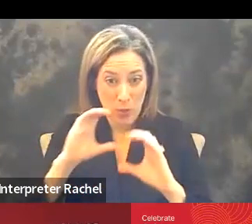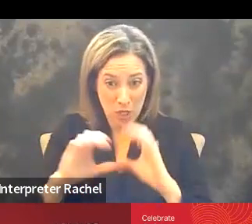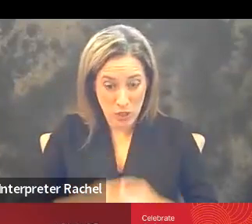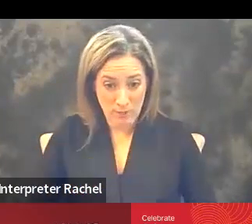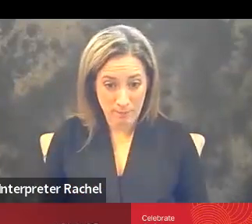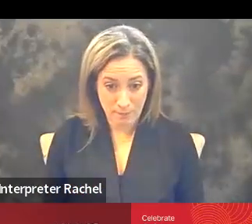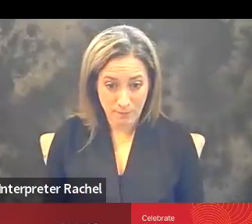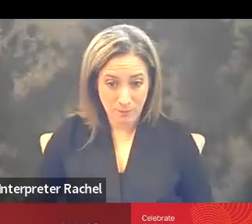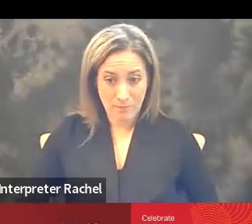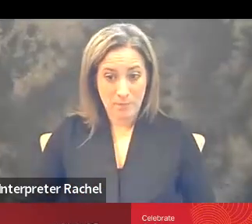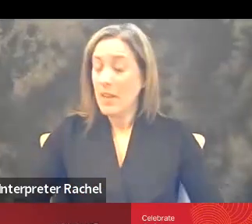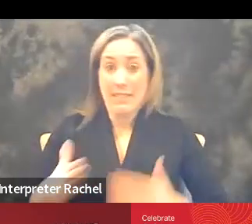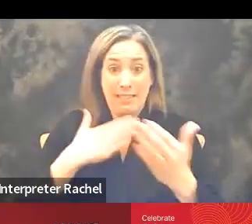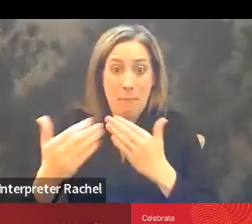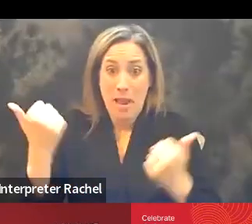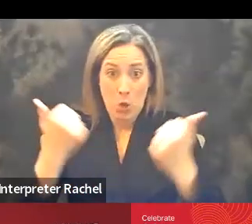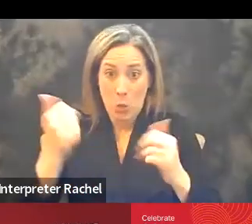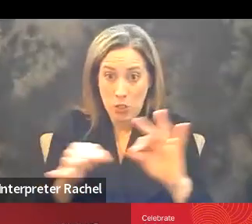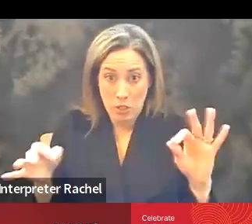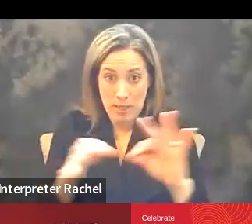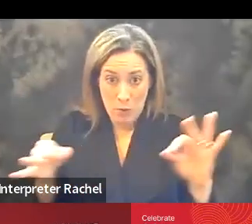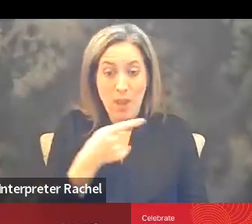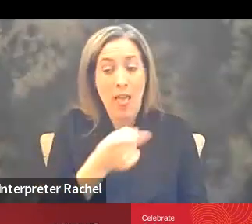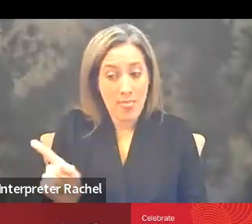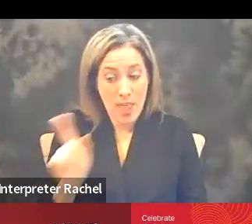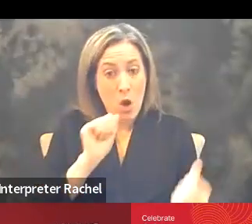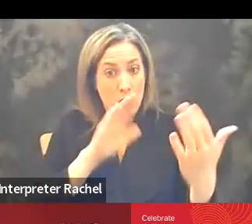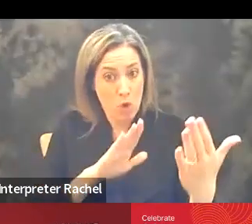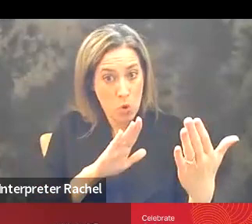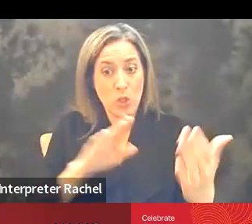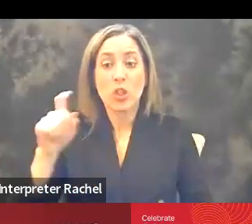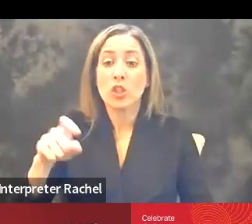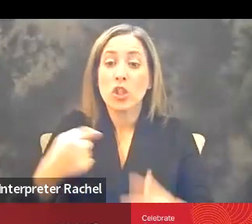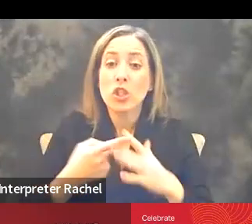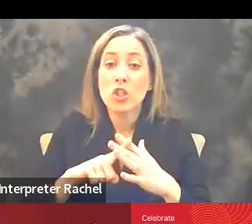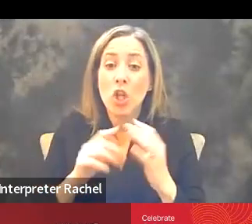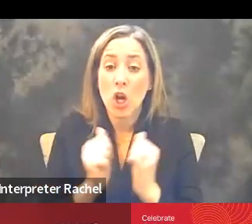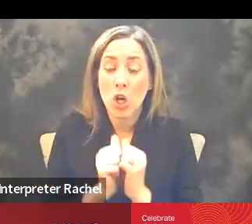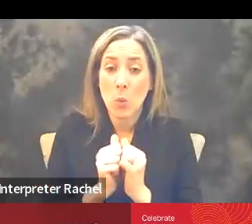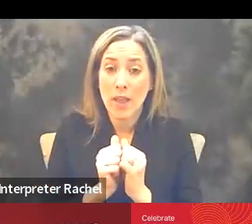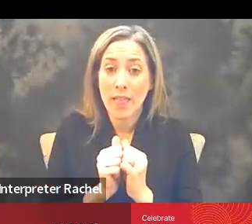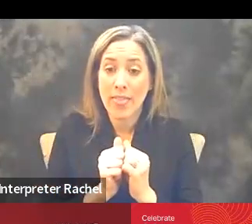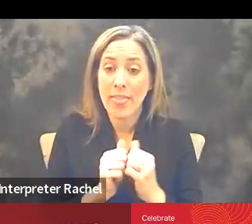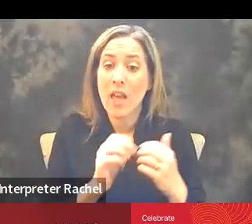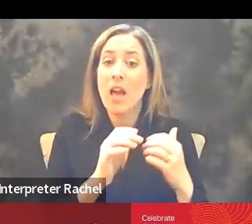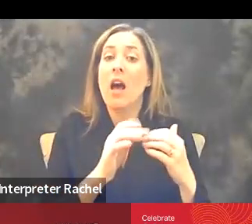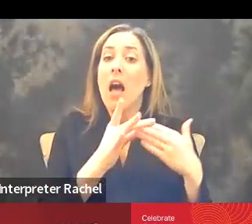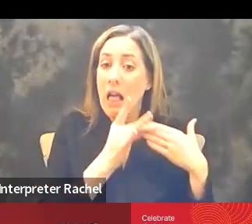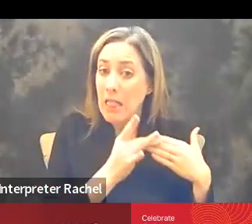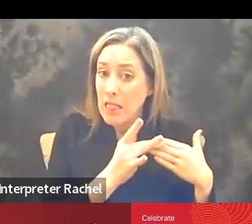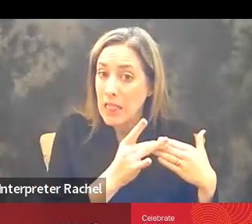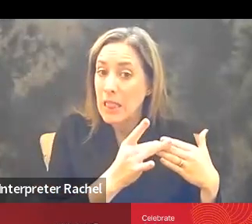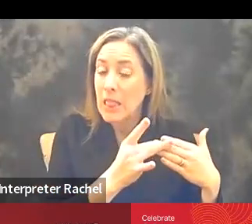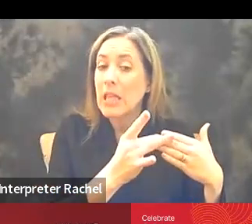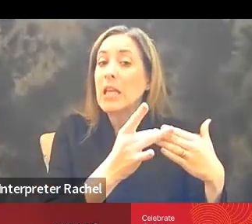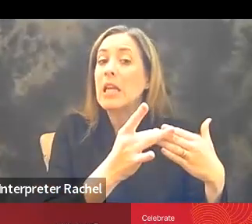saying this doesn't matter what language you speak. They teach the approach that you should essentially start with a headline, and then from the headline kind of